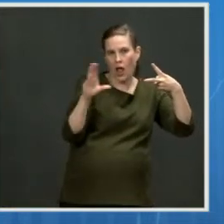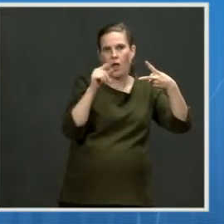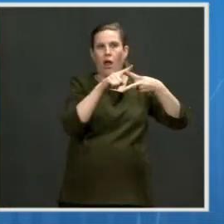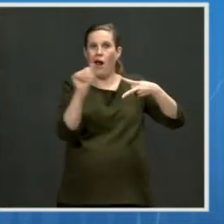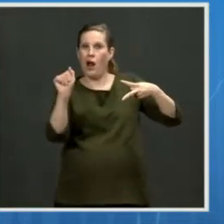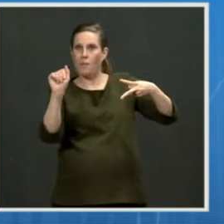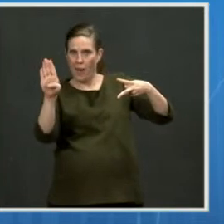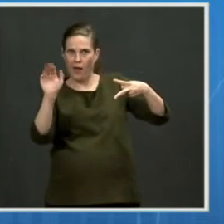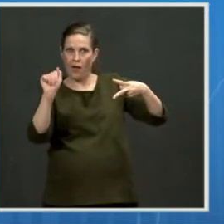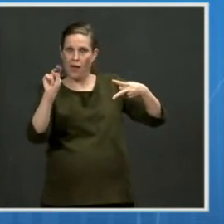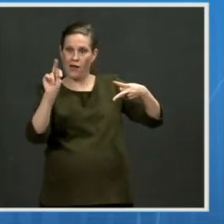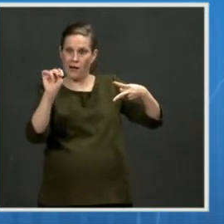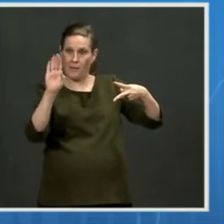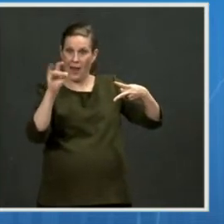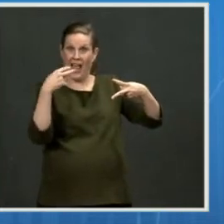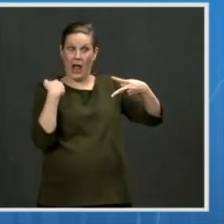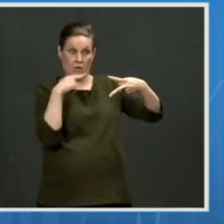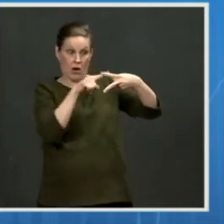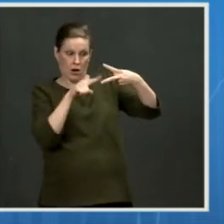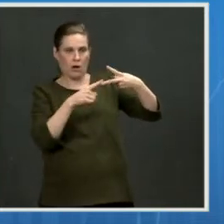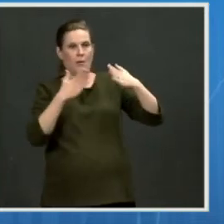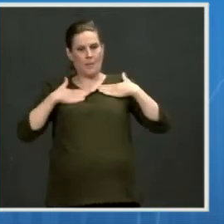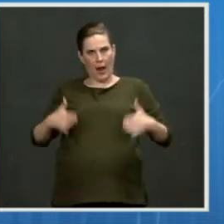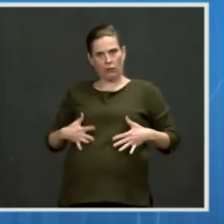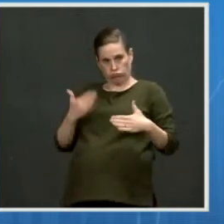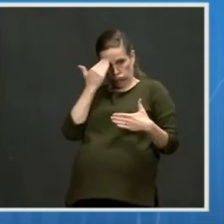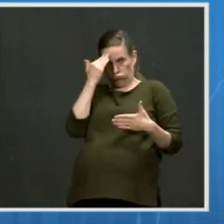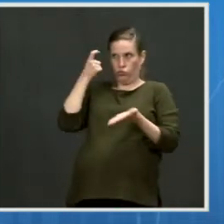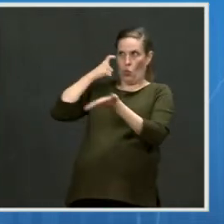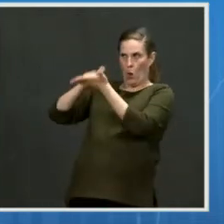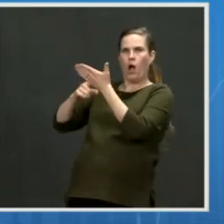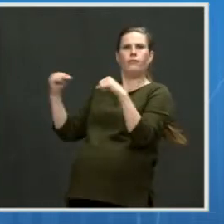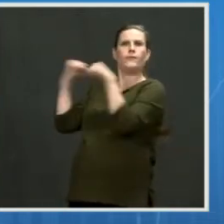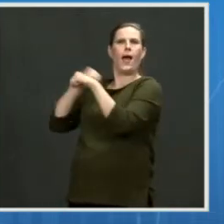well as the cross-reactivity. The bottom line